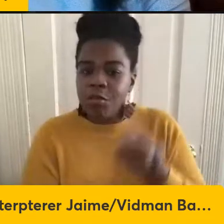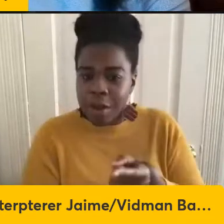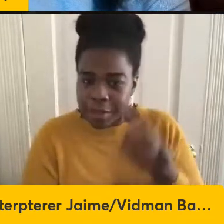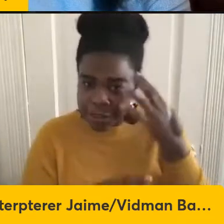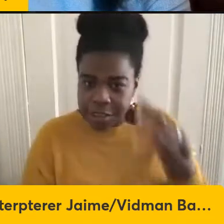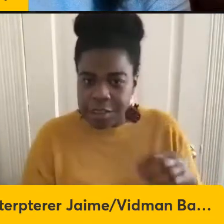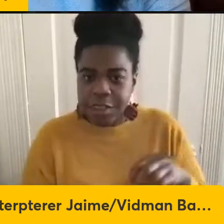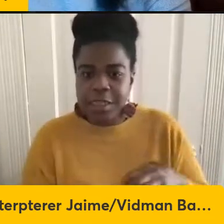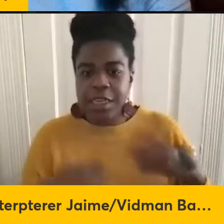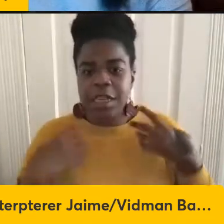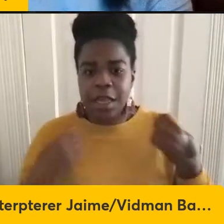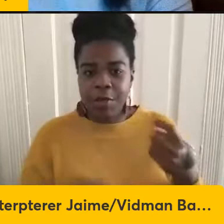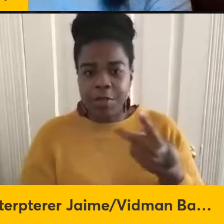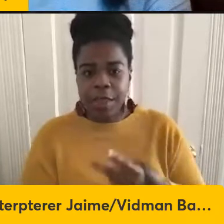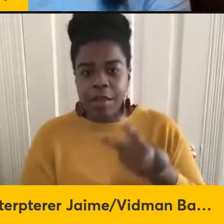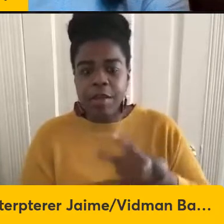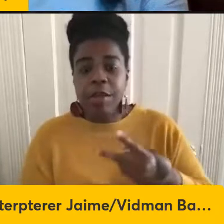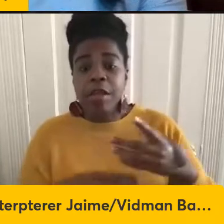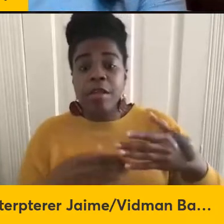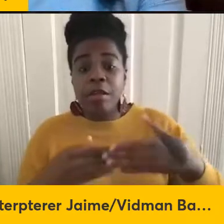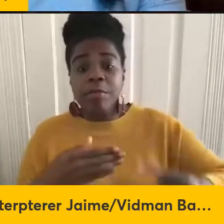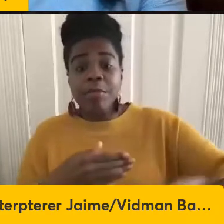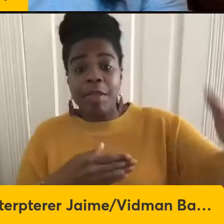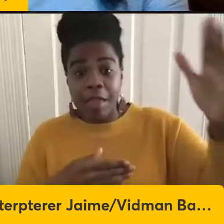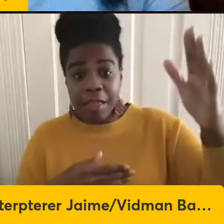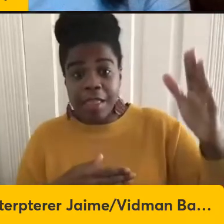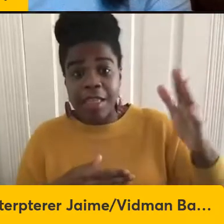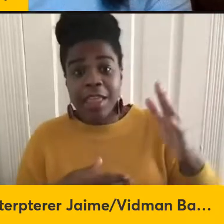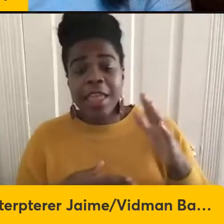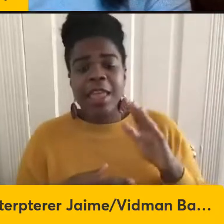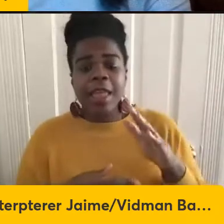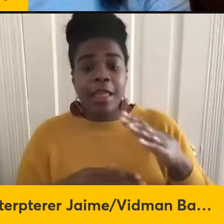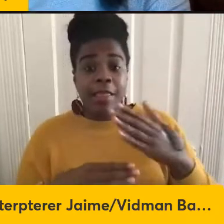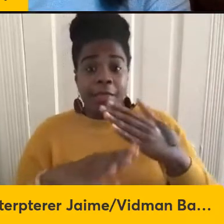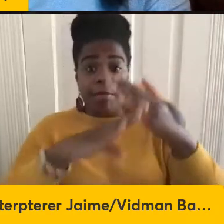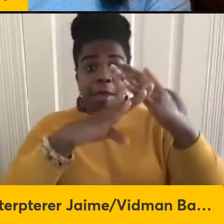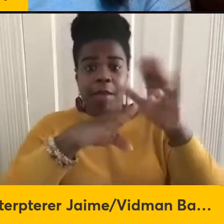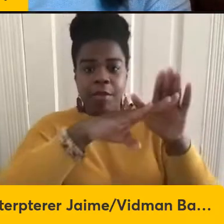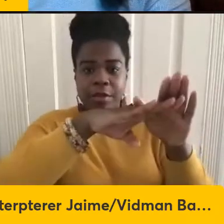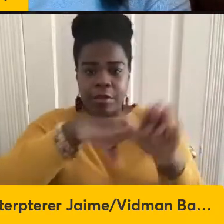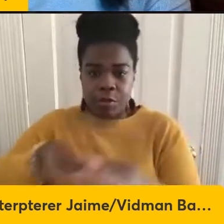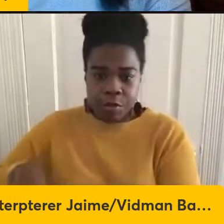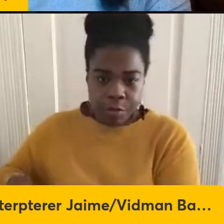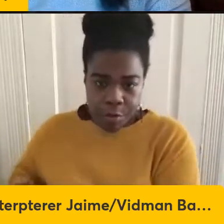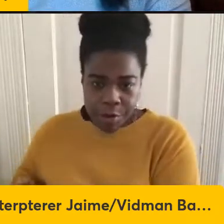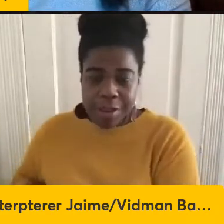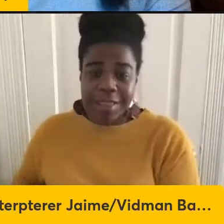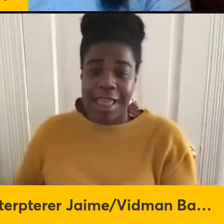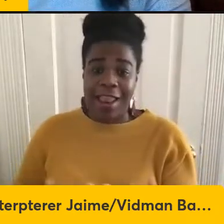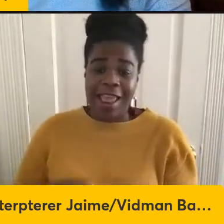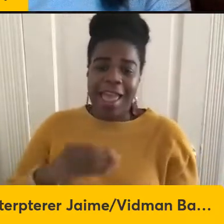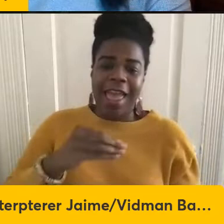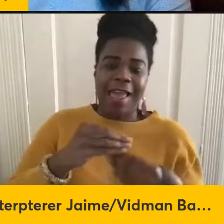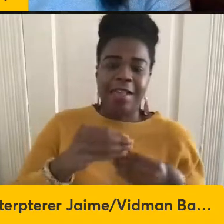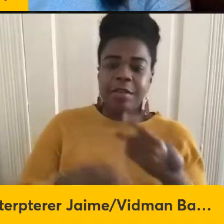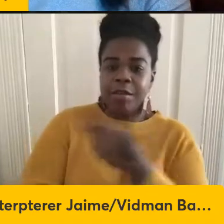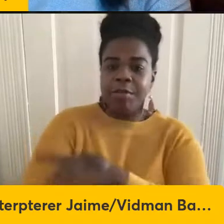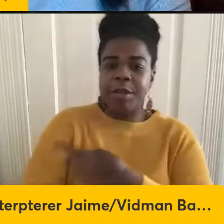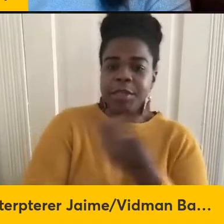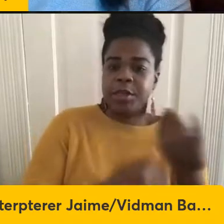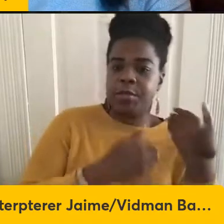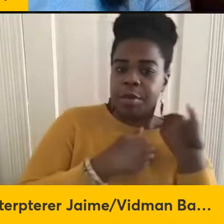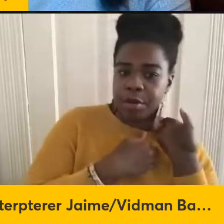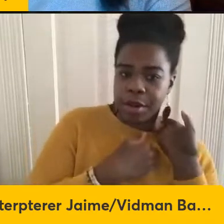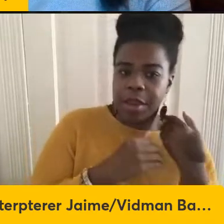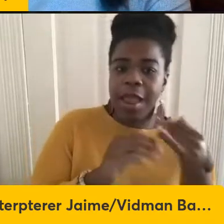healthcare. Beyond that, it means, I think, removing the barriers that add to patient burden, identifying the